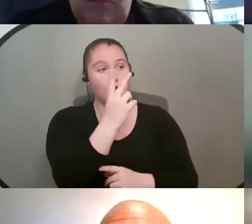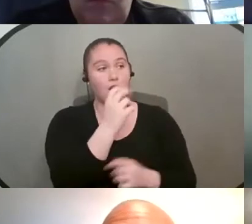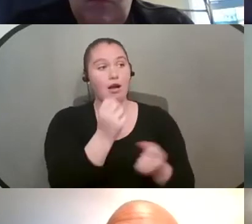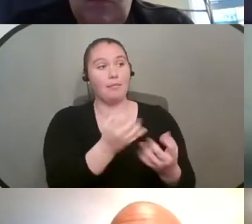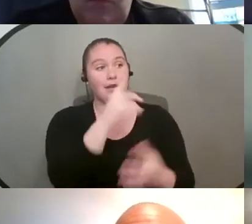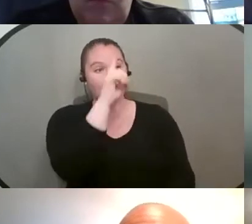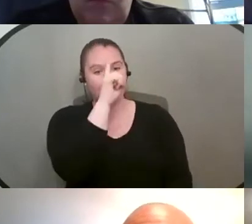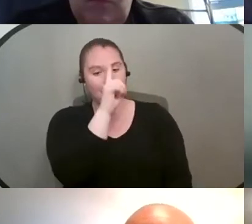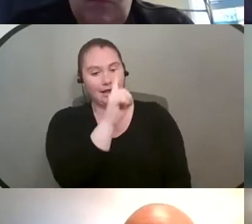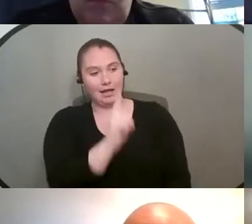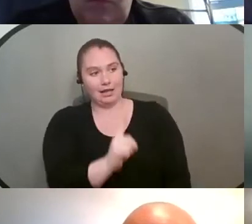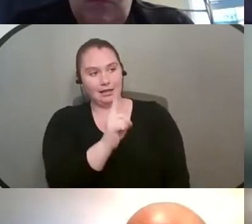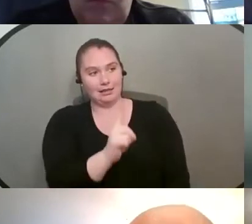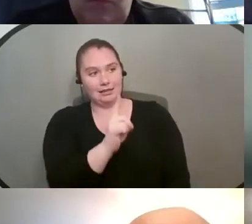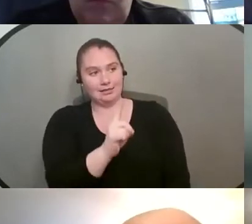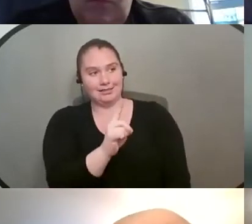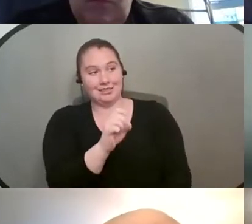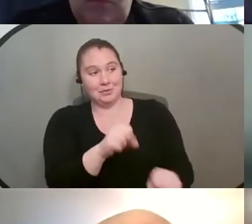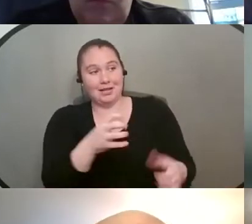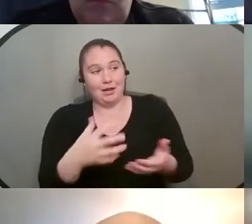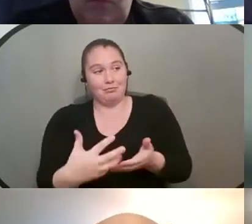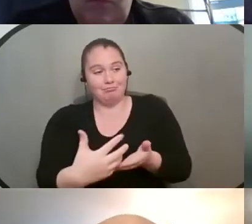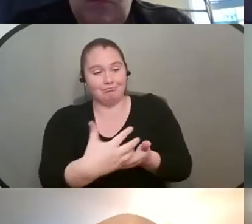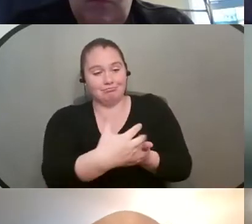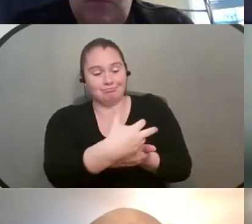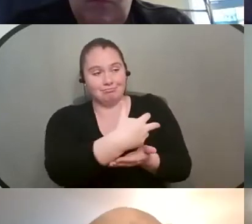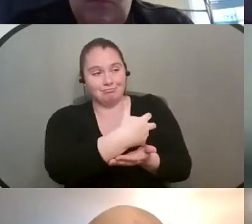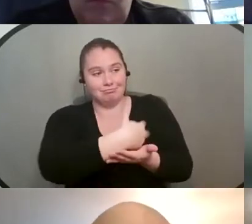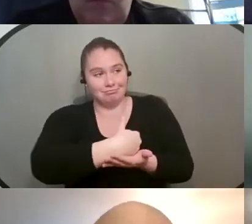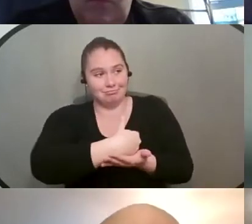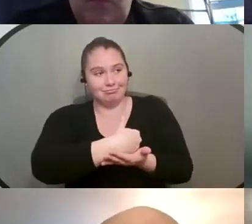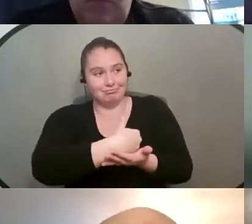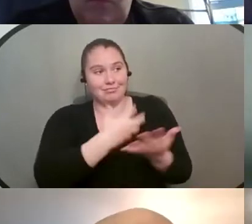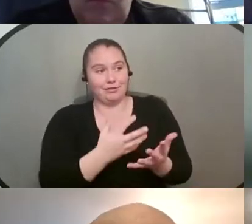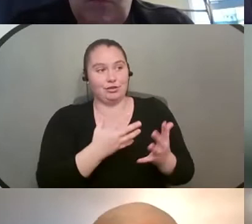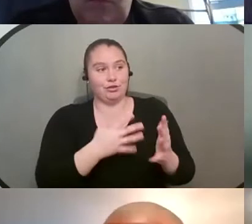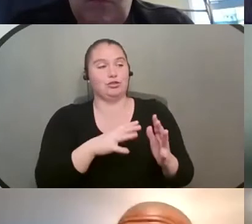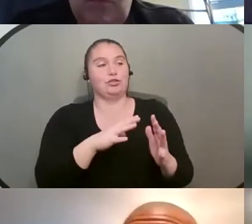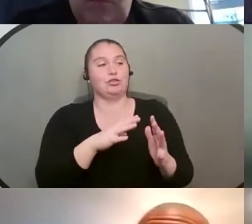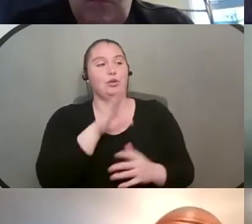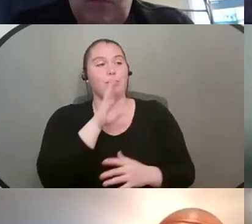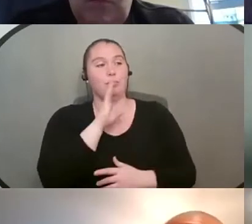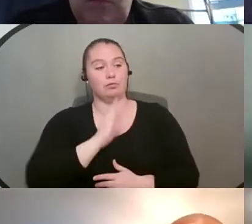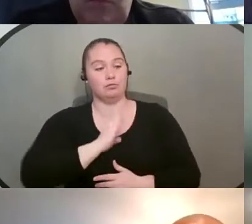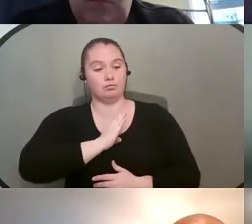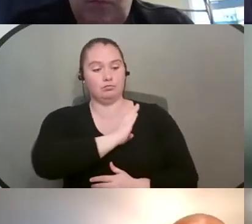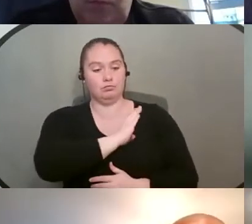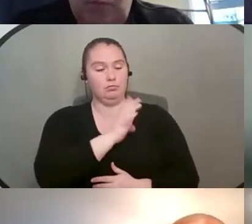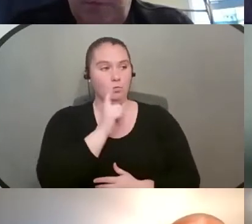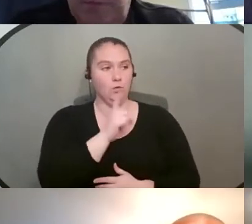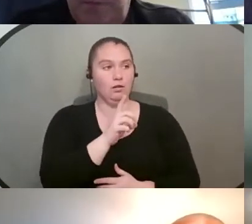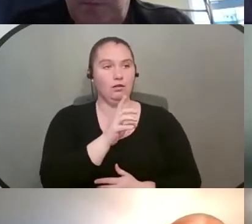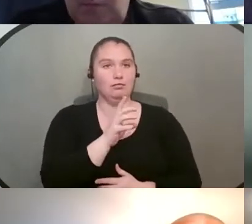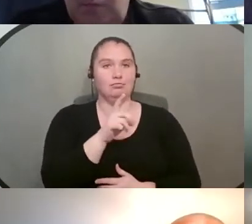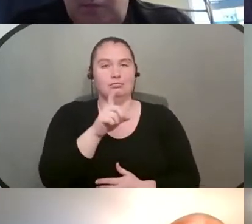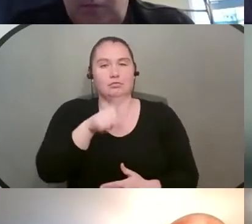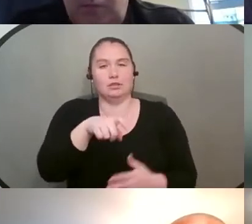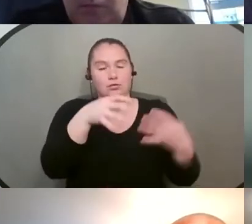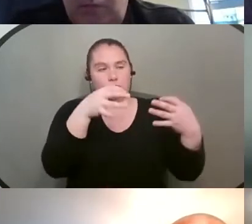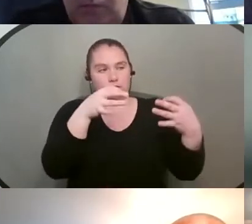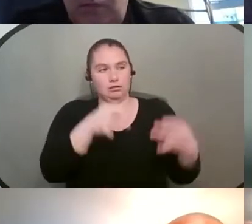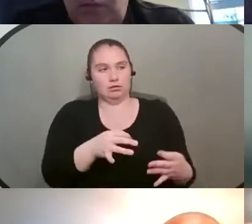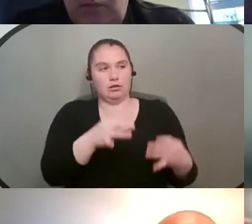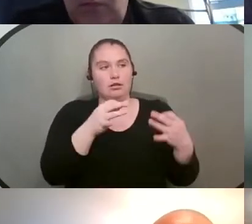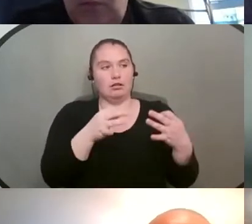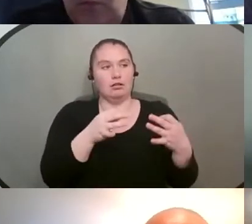to raise. And so what the board's going to have to grapple with is the